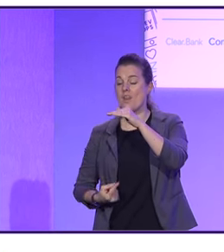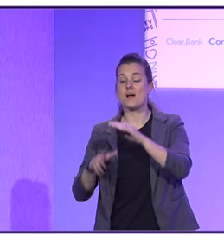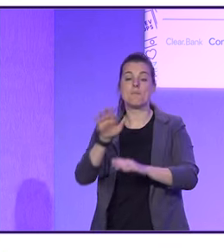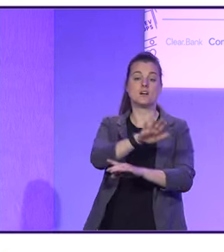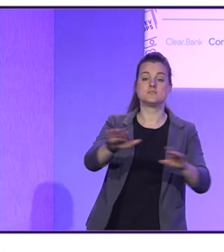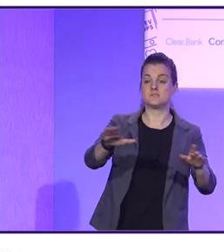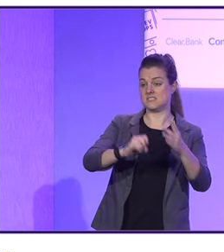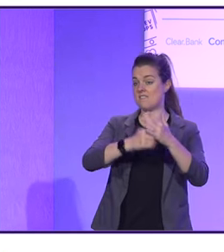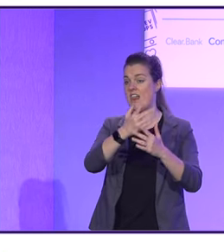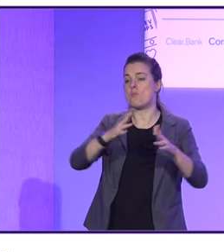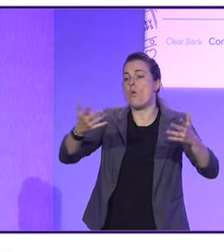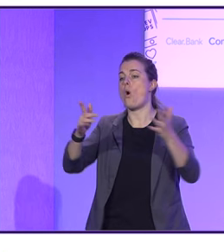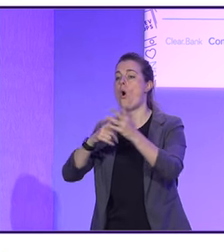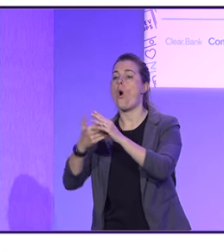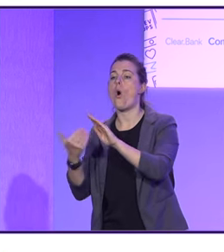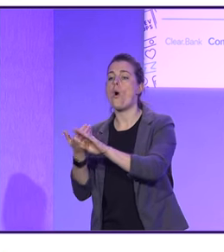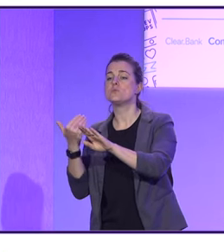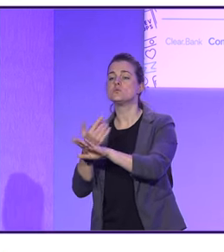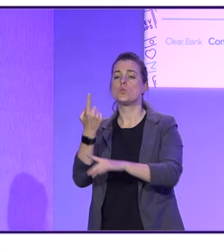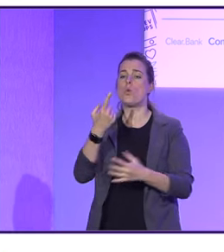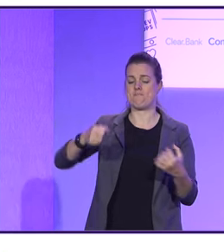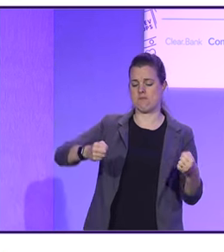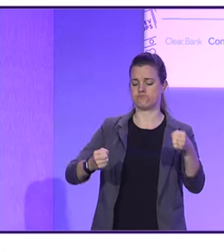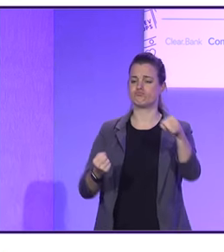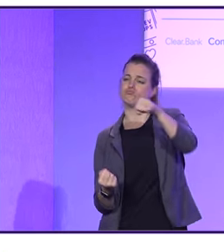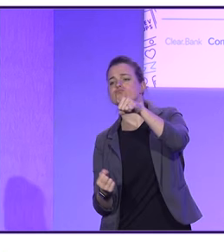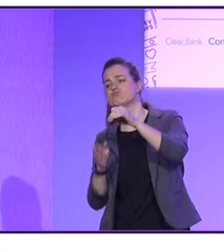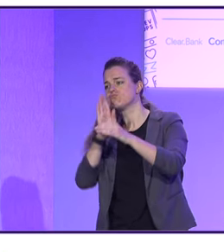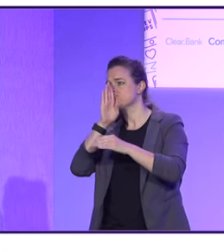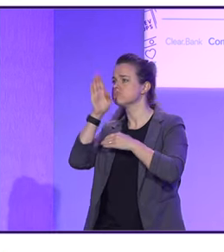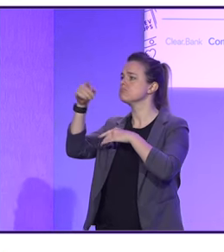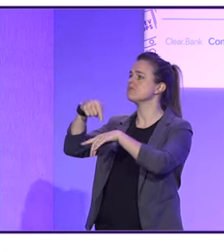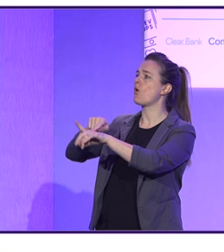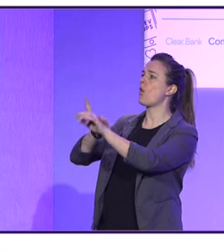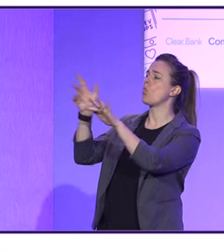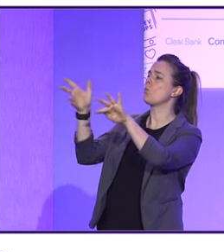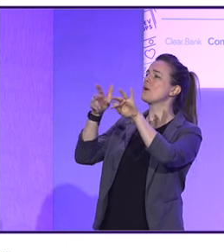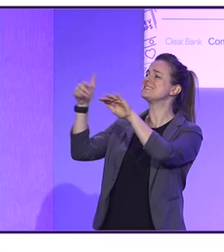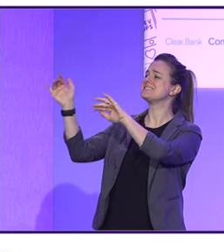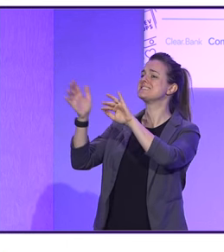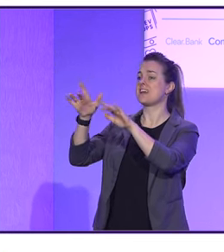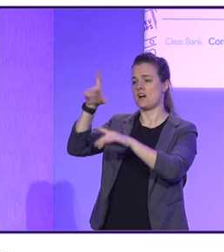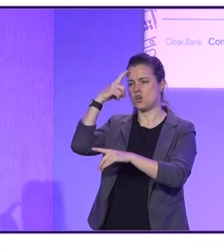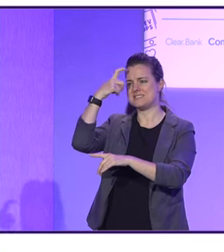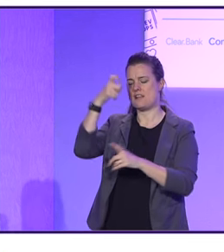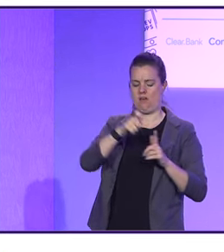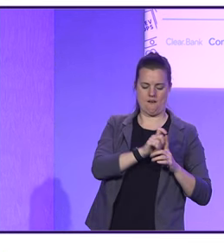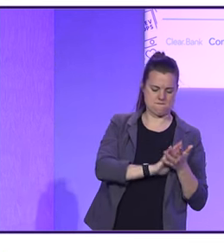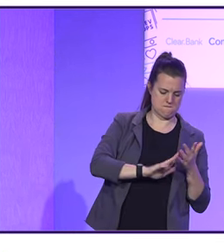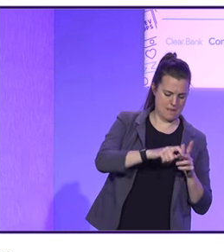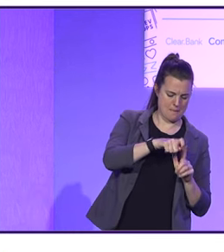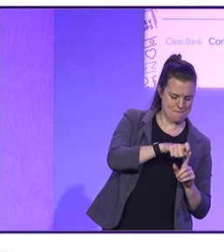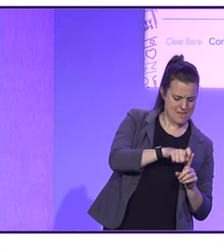turned the wheel and looked to windward, consider Fippy, who was once handsome and tall as you.